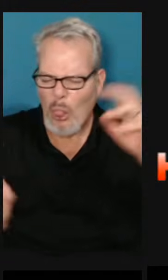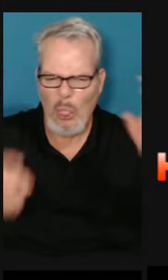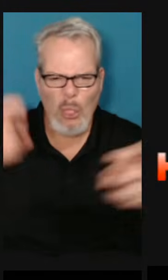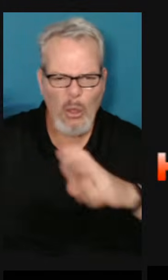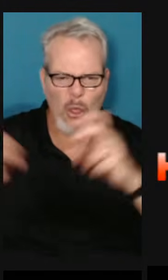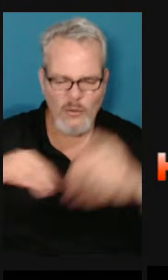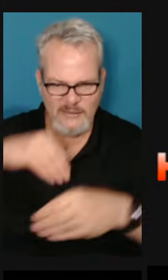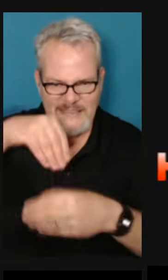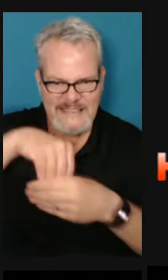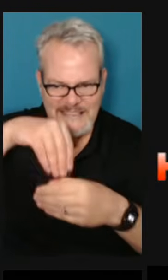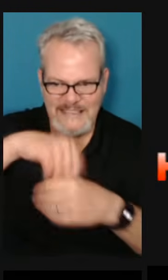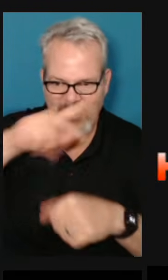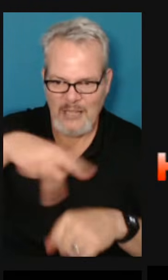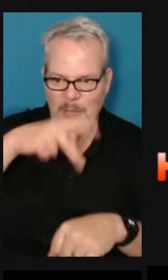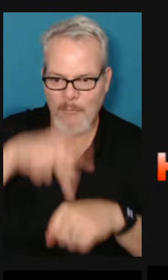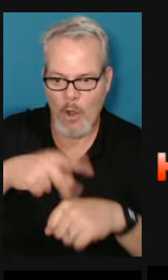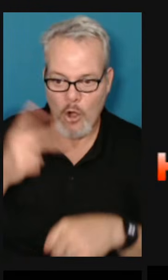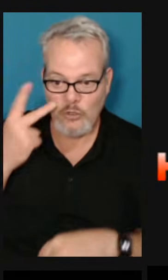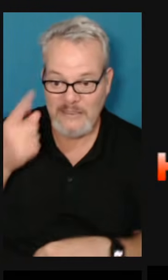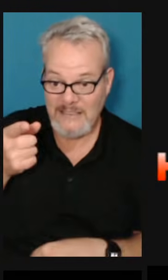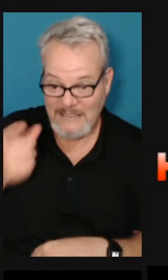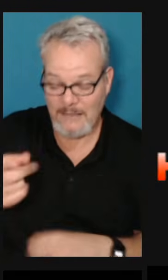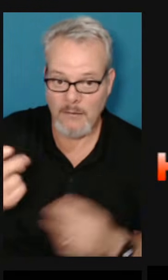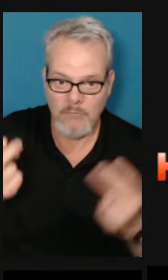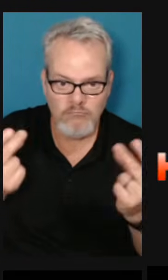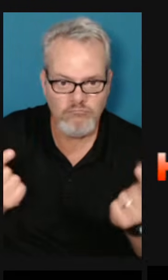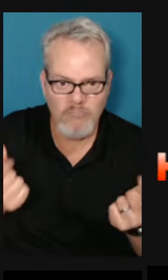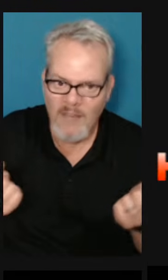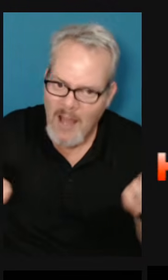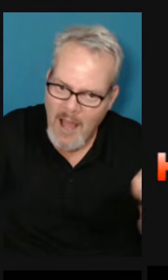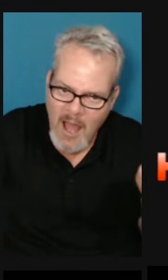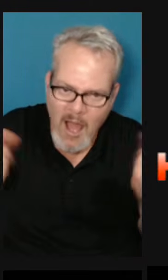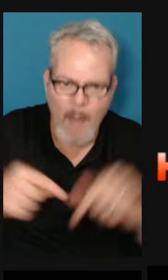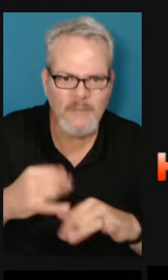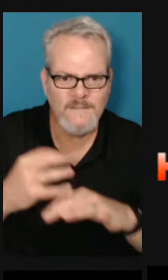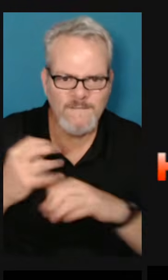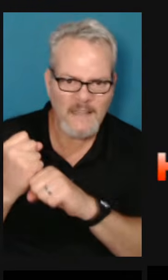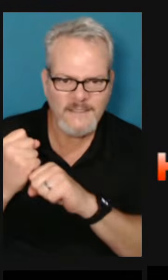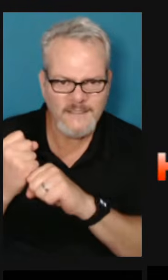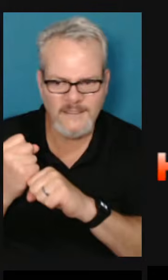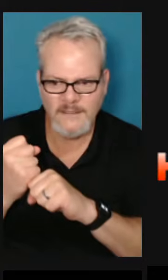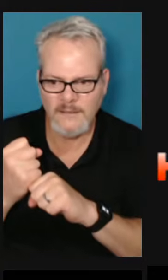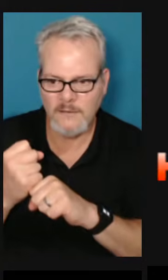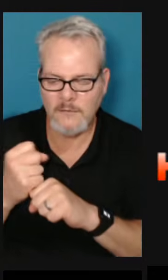We can see that progression, and this happened pretty quickly over the course of maybe an hour.